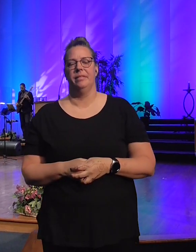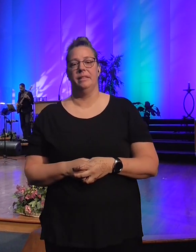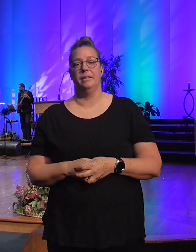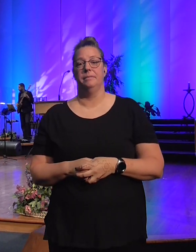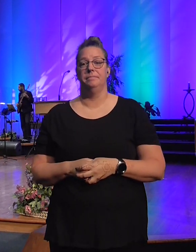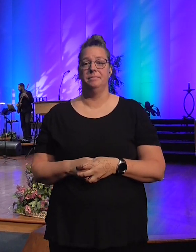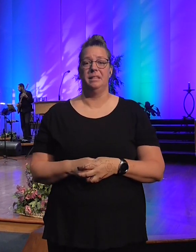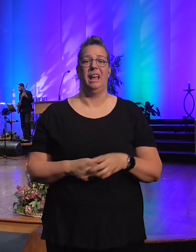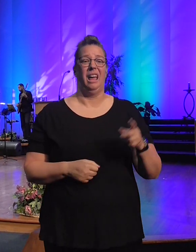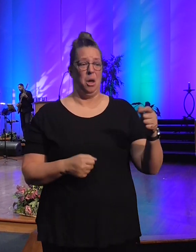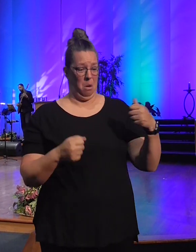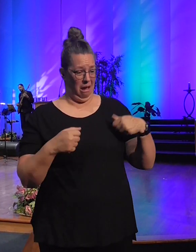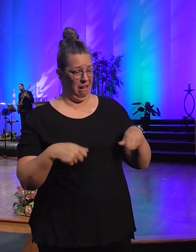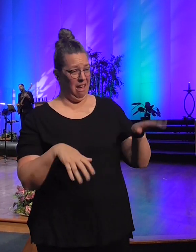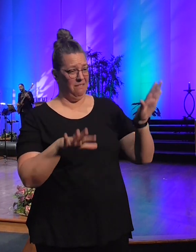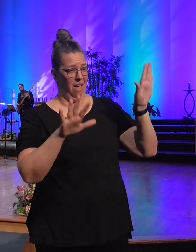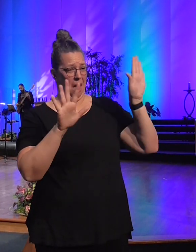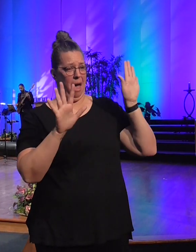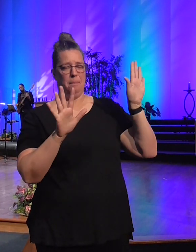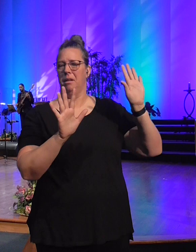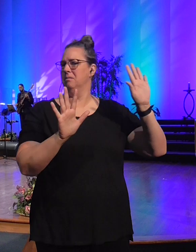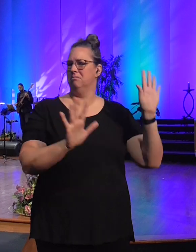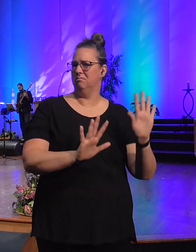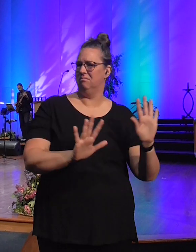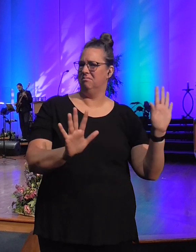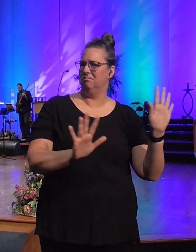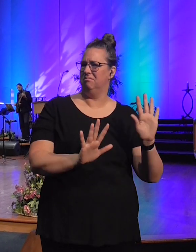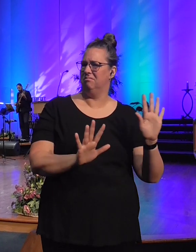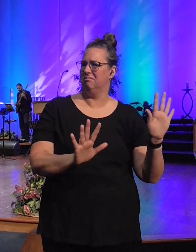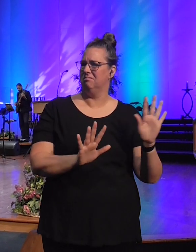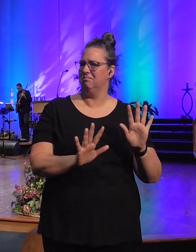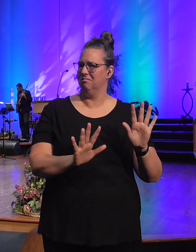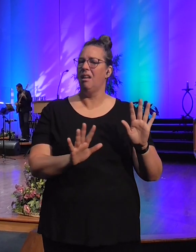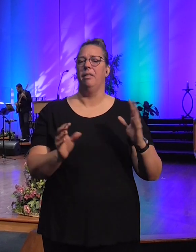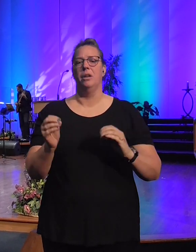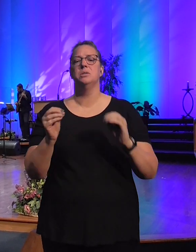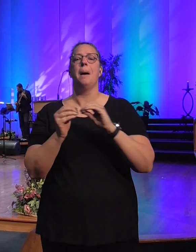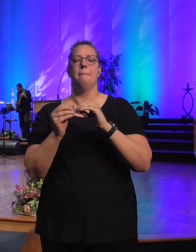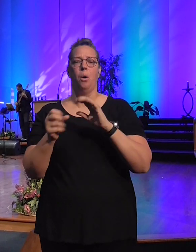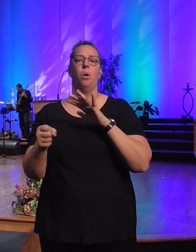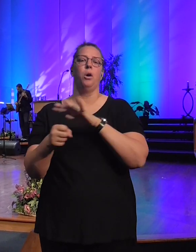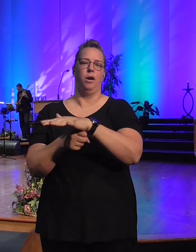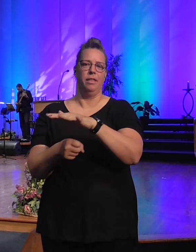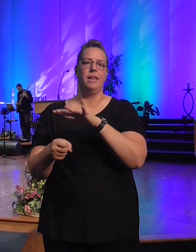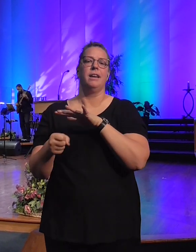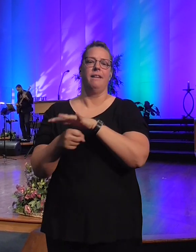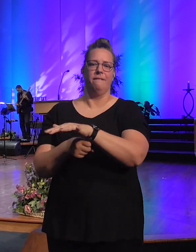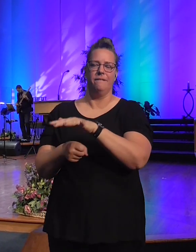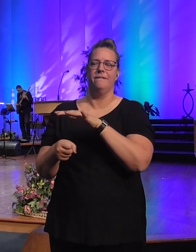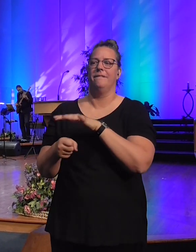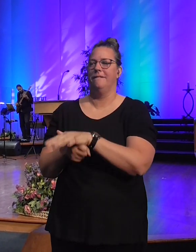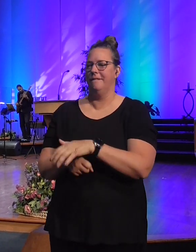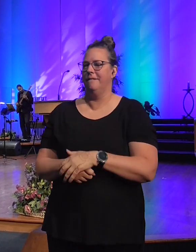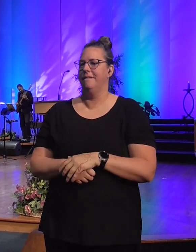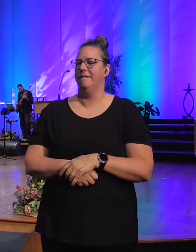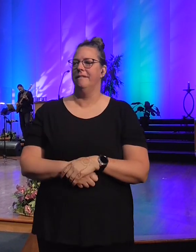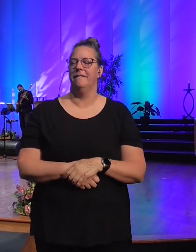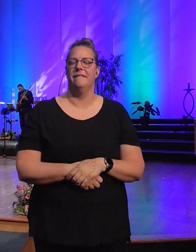Don't give in to giving up, 'cause there's more than enough.